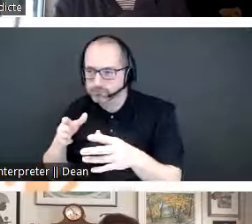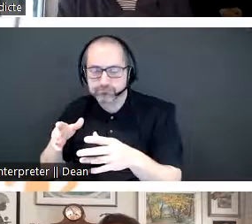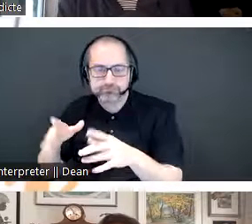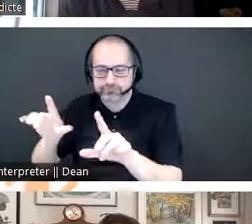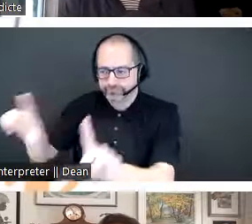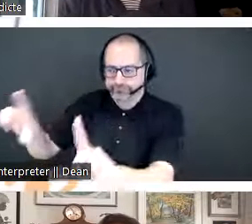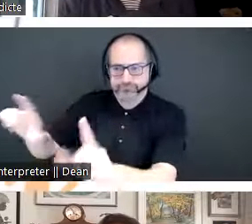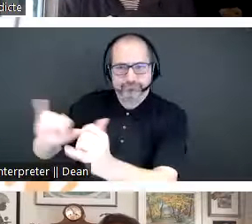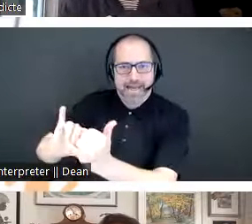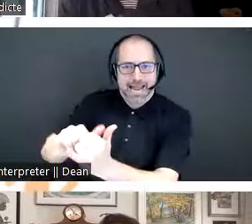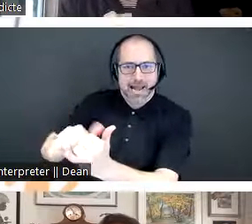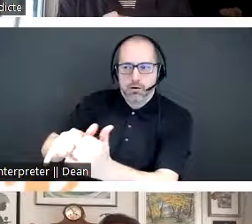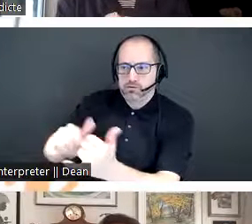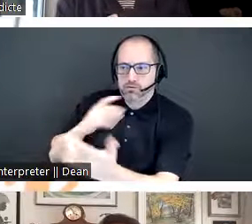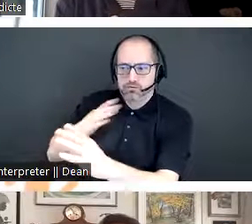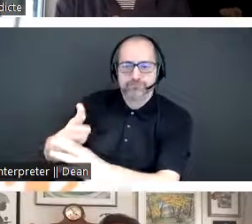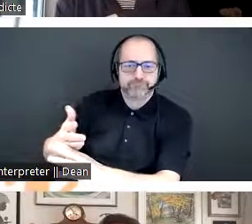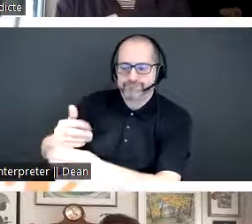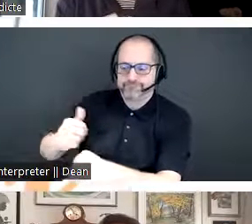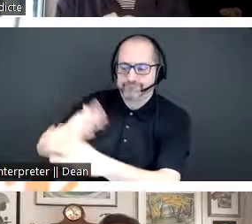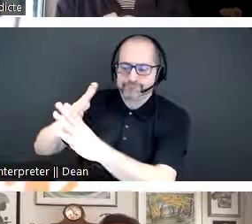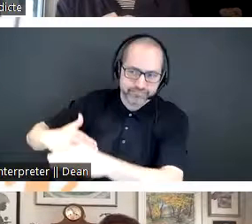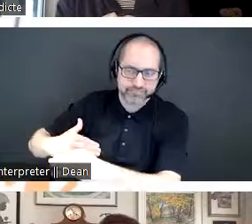prevention, where we gathered